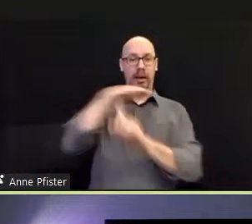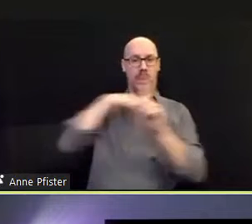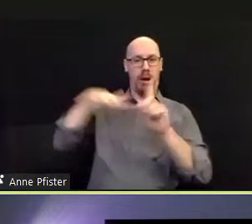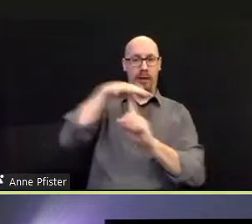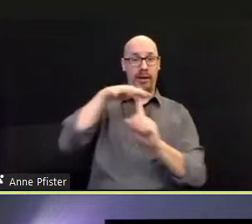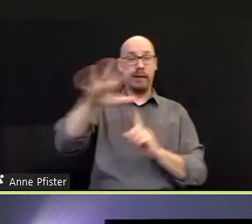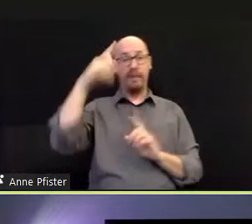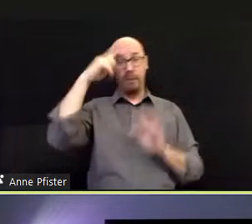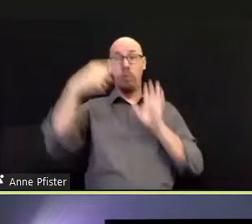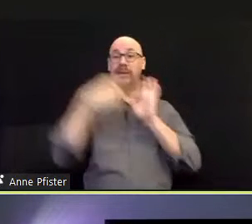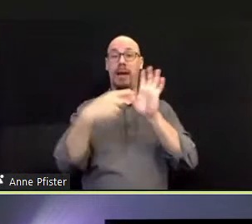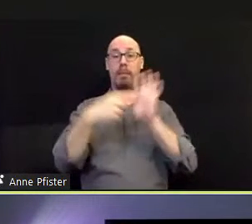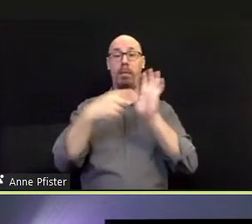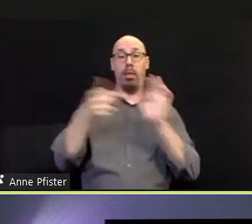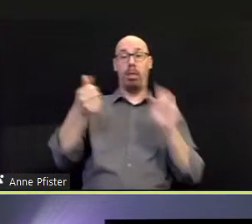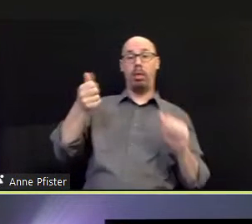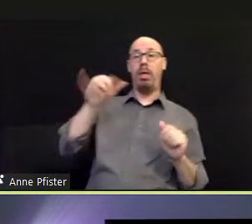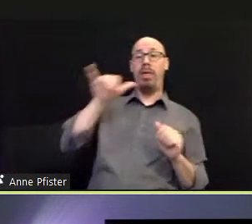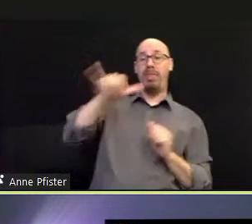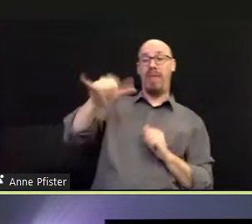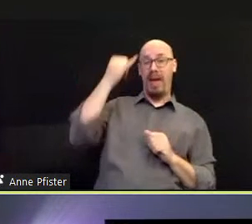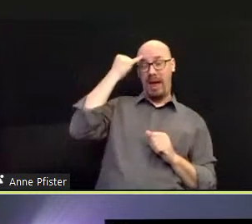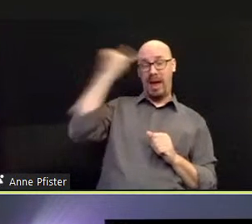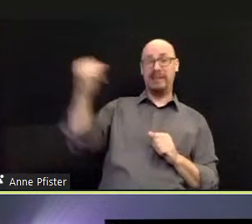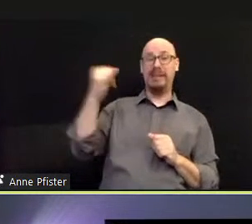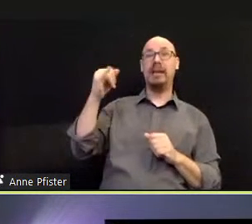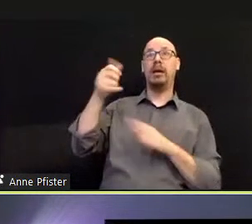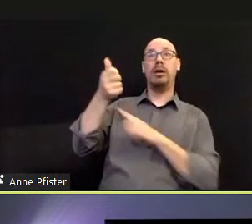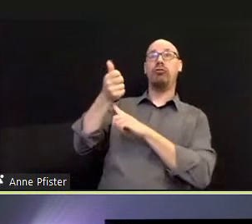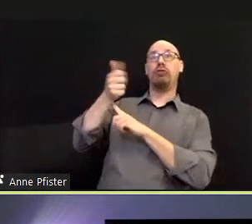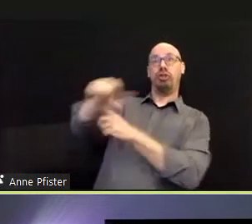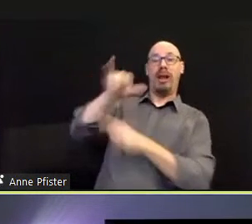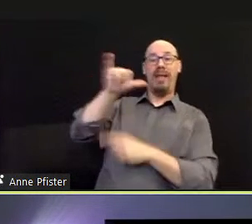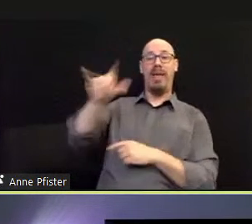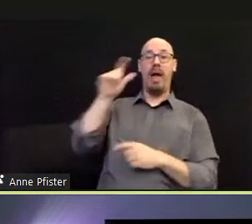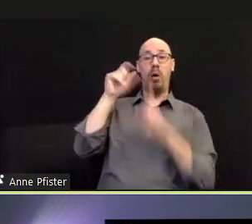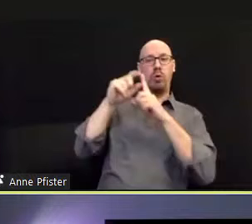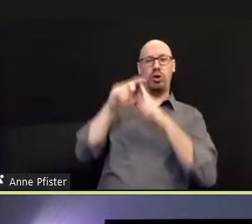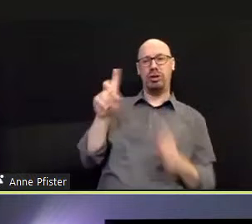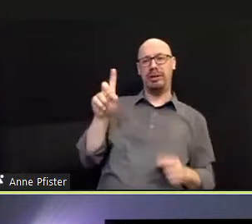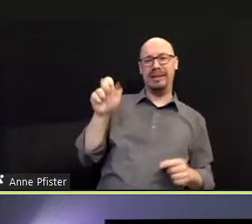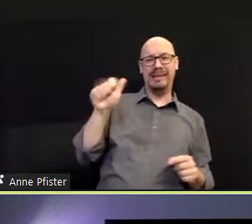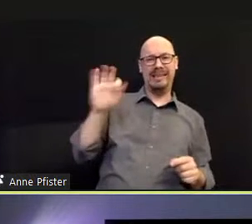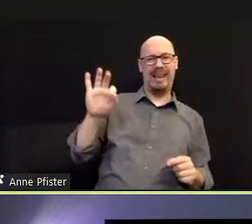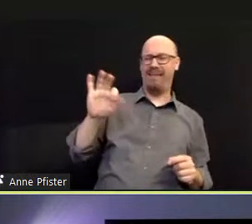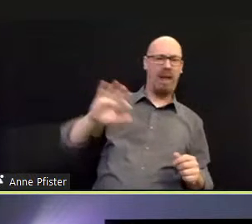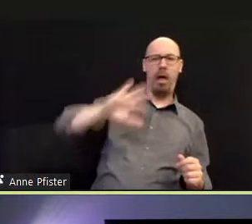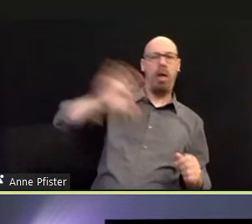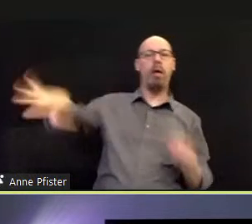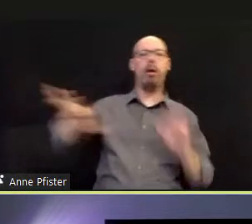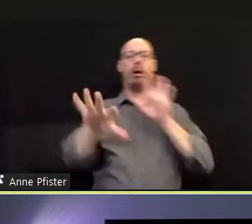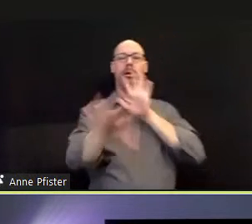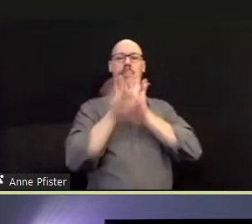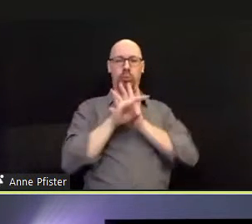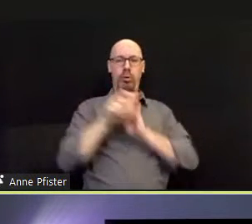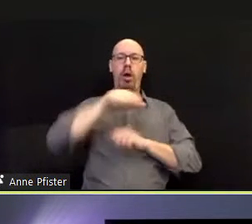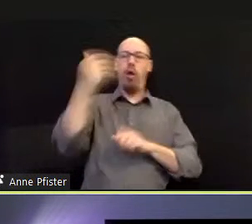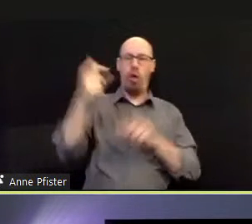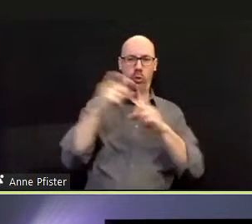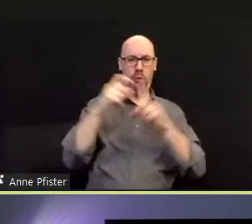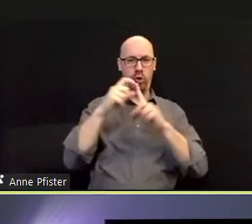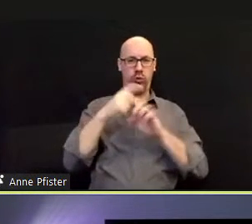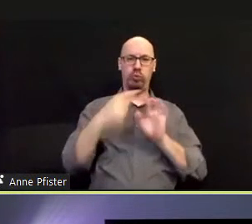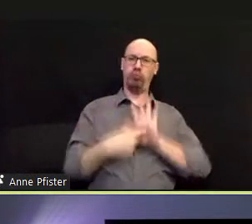in rejecting the word pluhei or deaf and choosing other words to represent